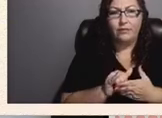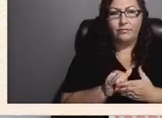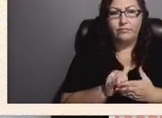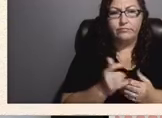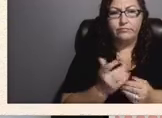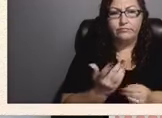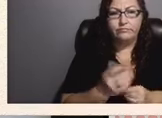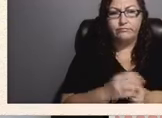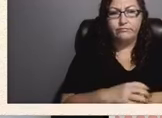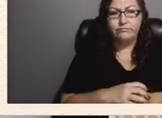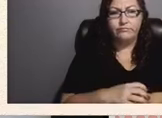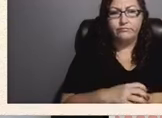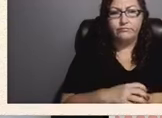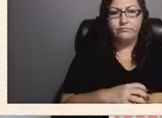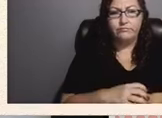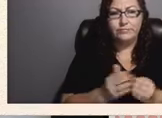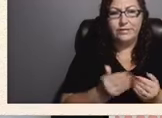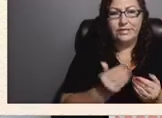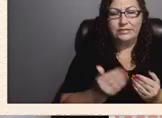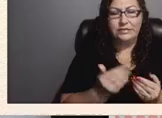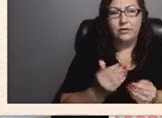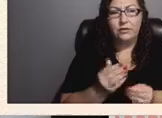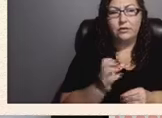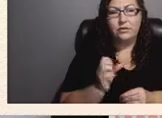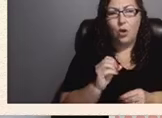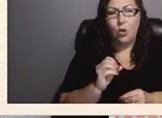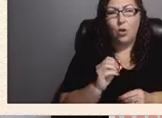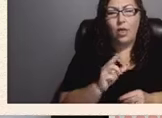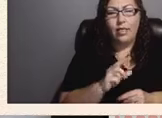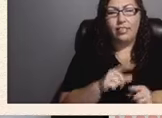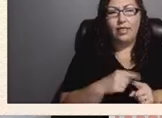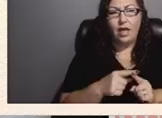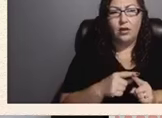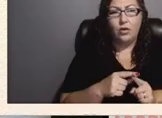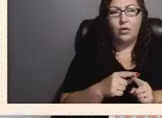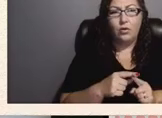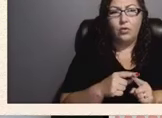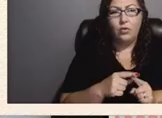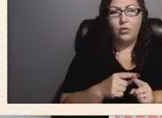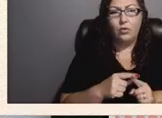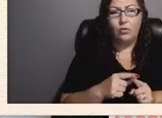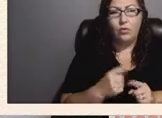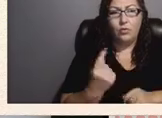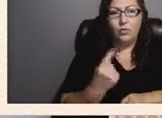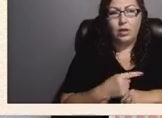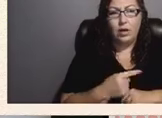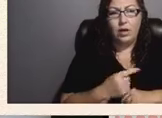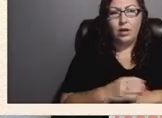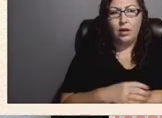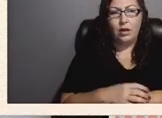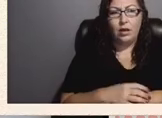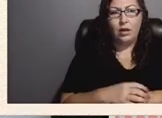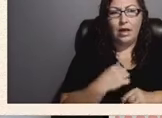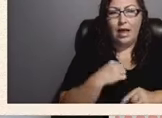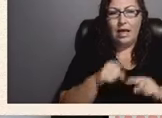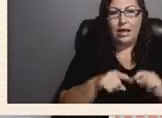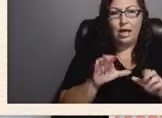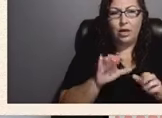that. And then one day I can't do this